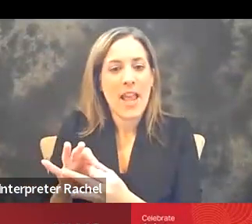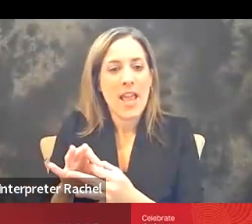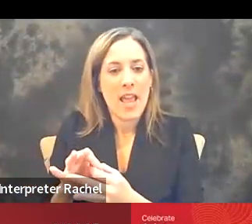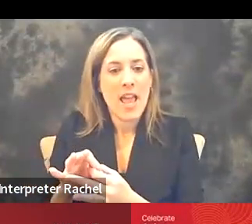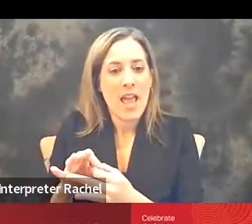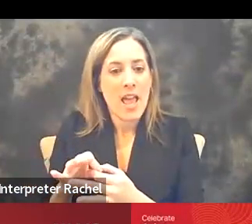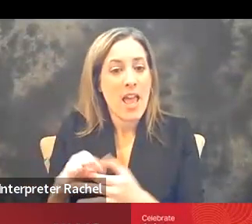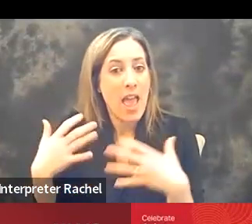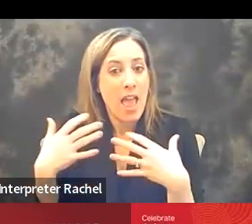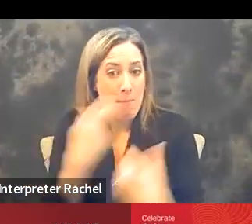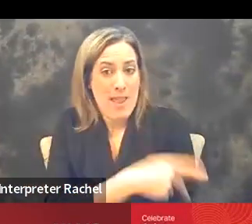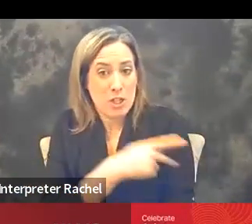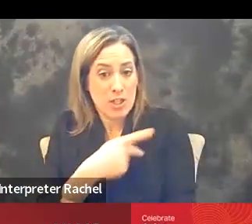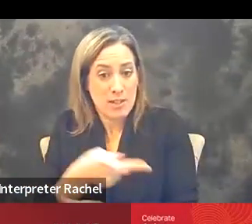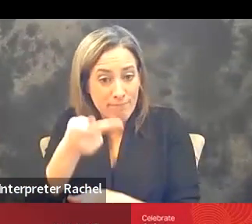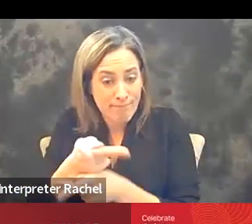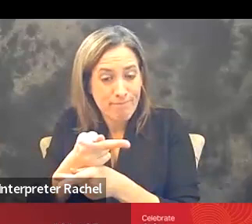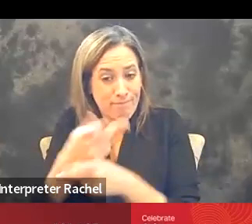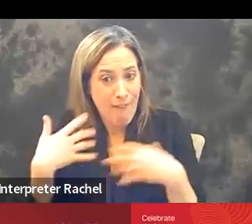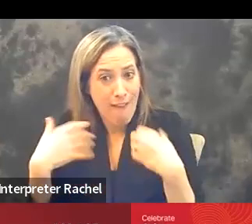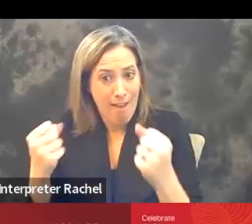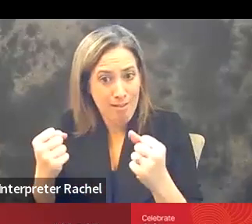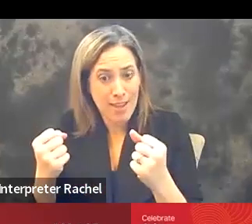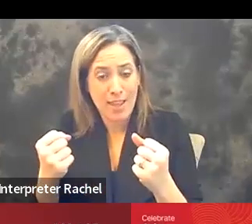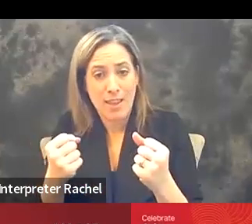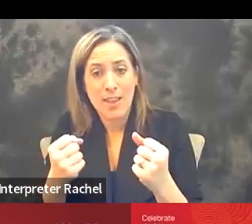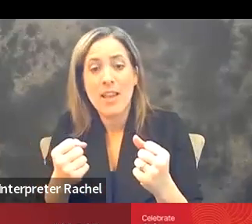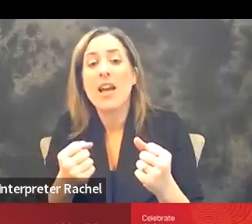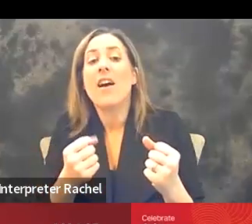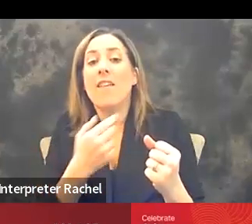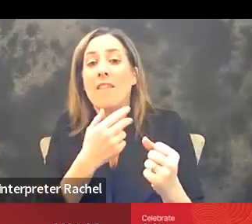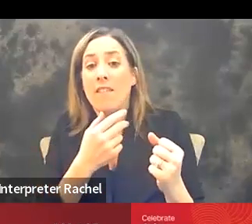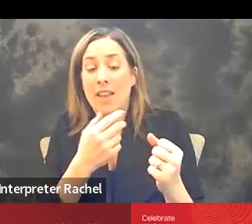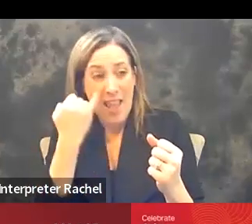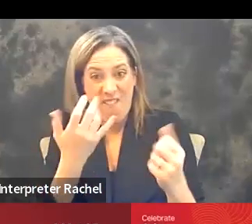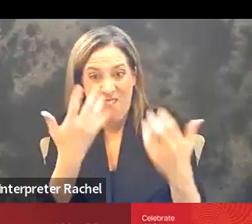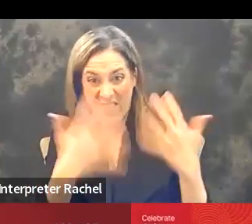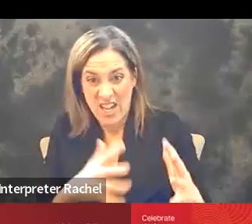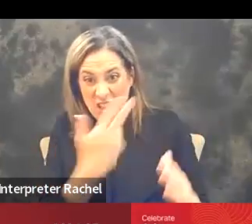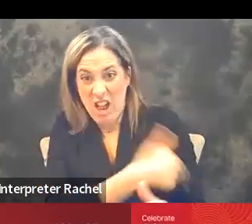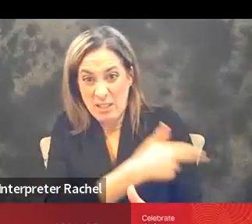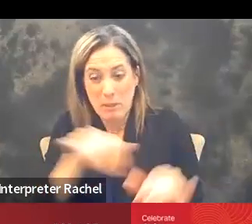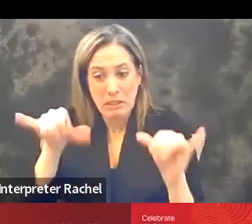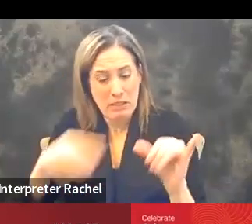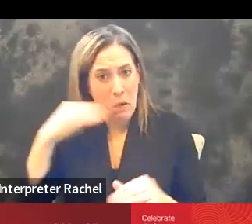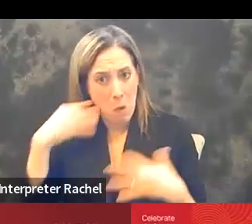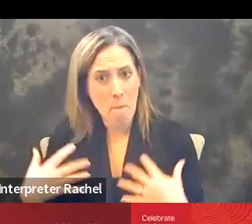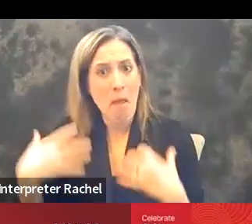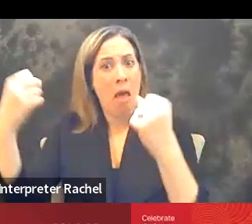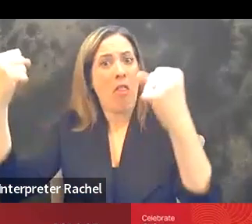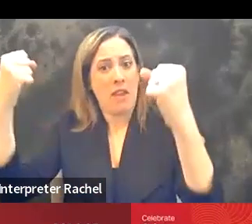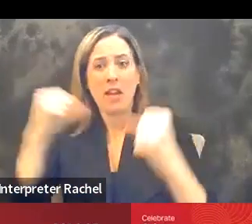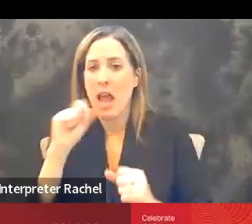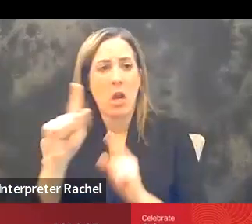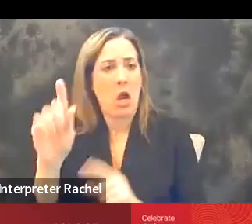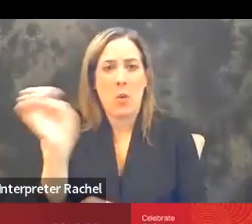patients healthy and out of the hospital and not coming back after they've already had a visit, not using the emergency department when they don't need to.